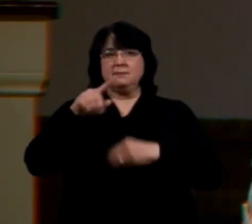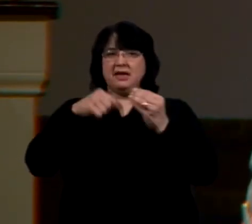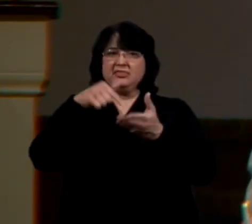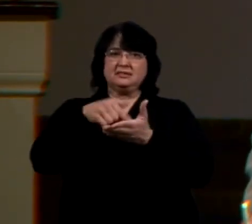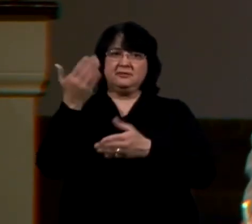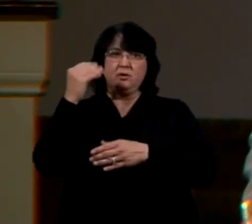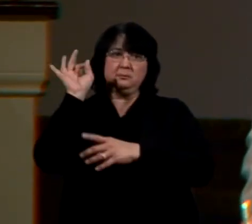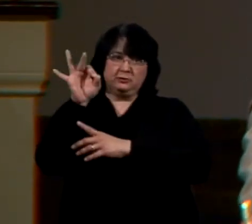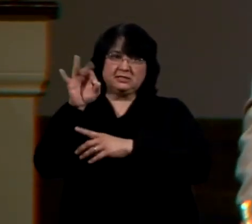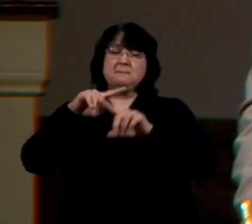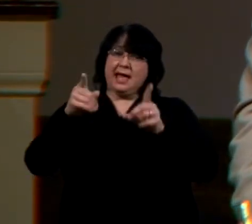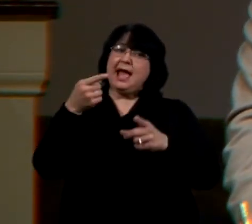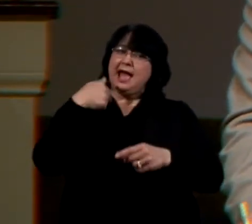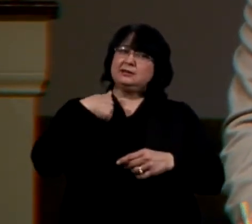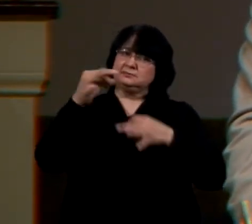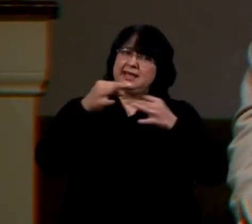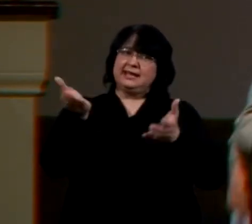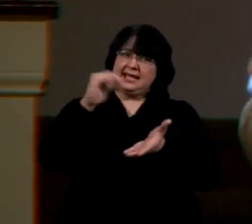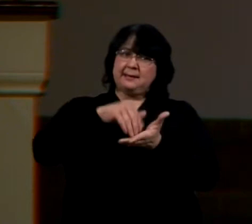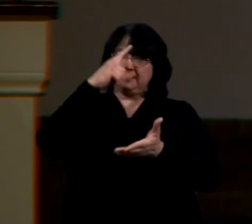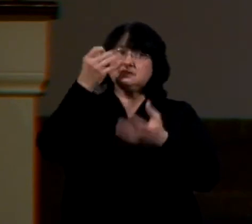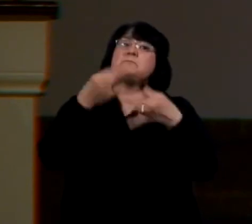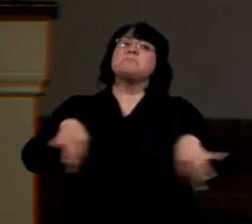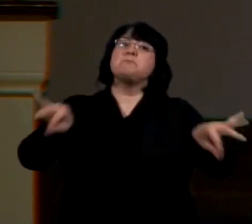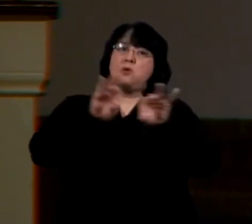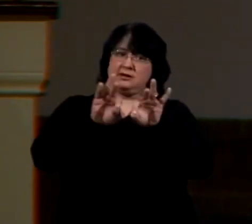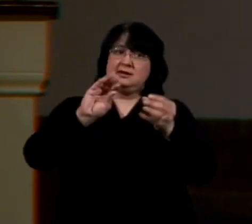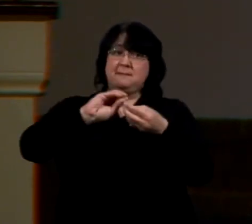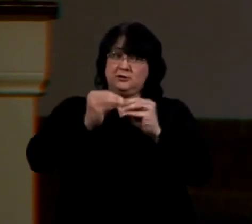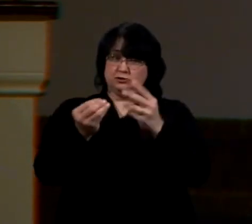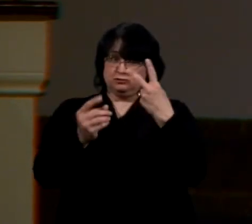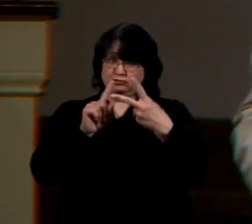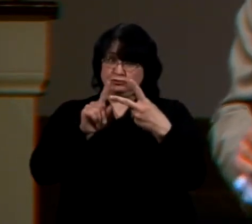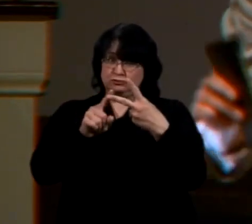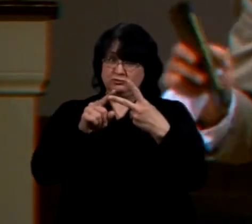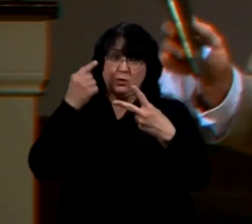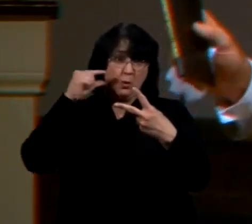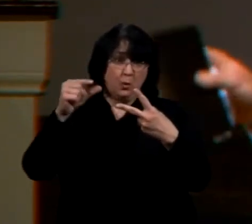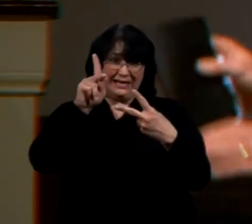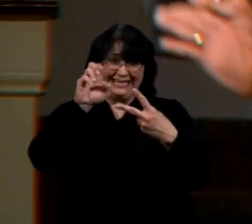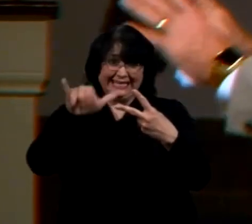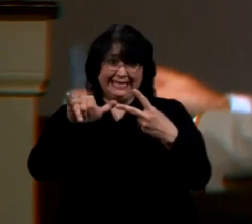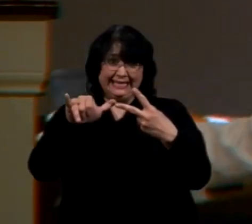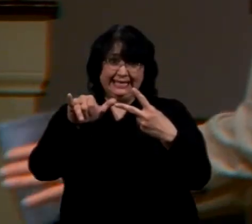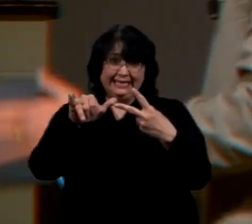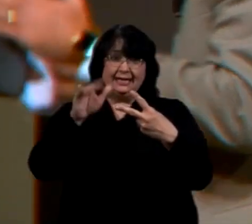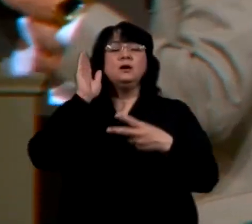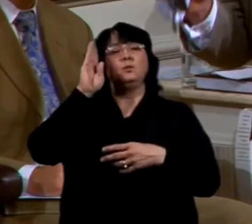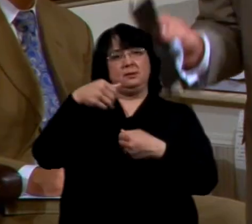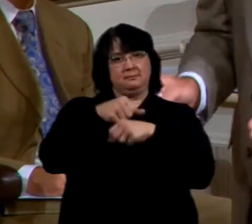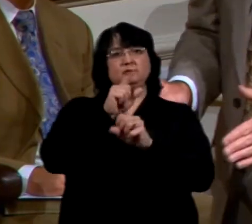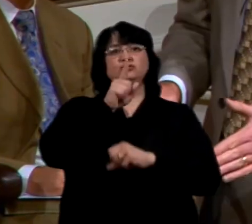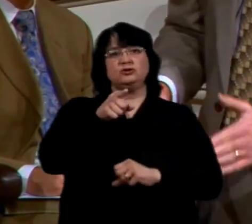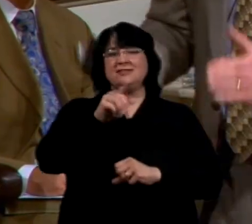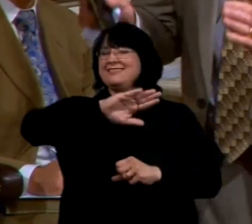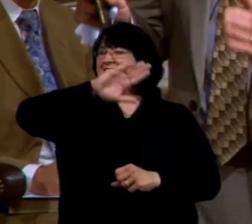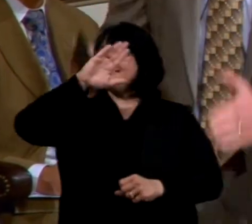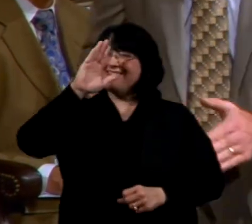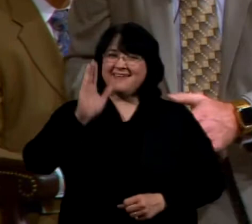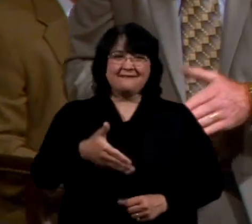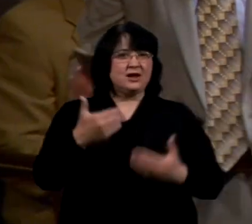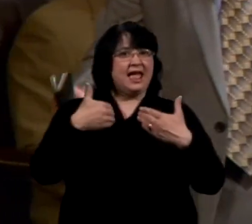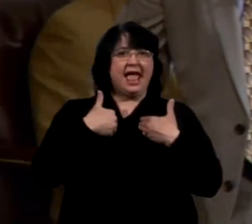but I'm going to do it again because I think it's so important. Golden key number 2 is going to ensure literally that there is never